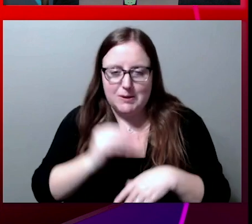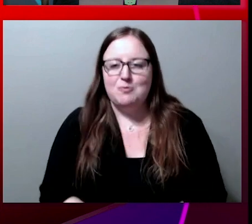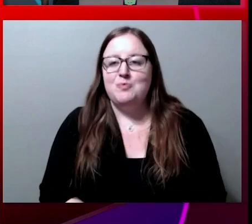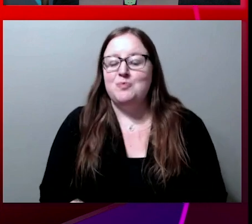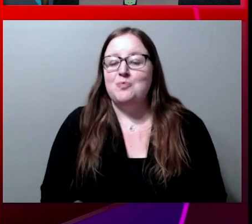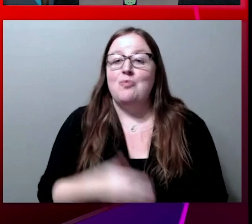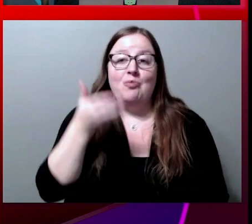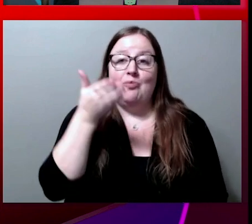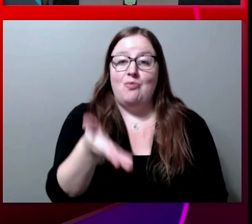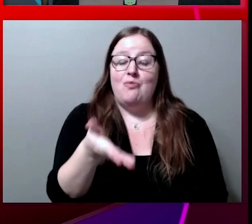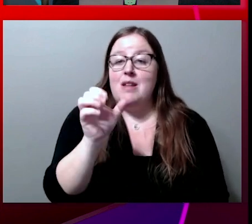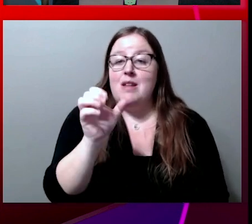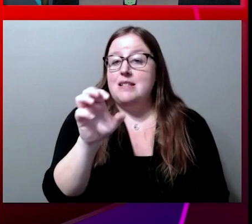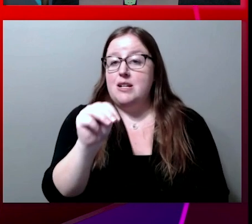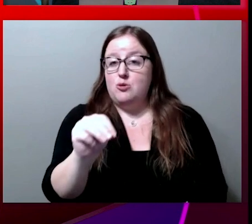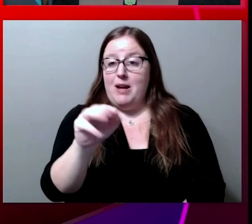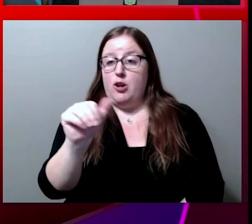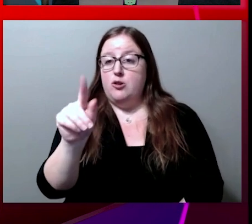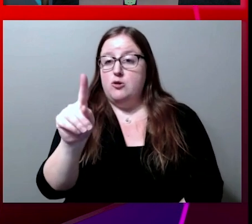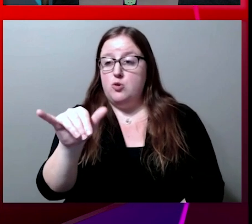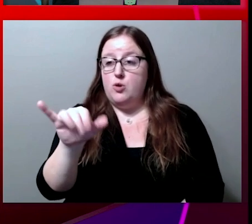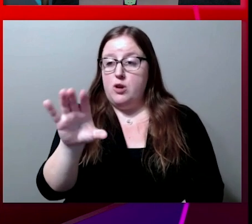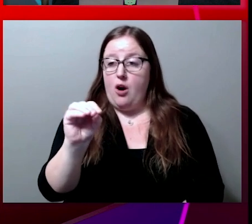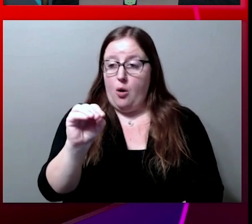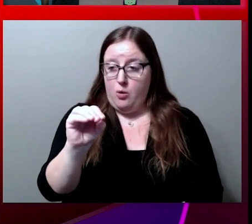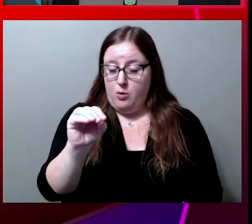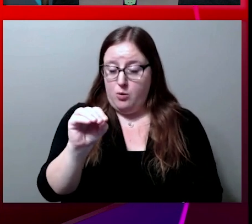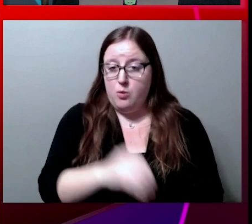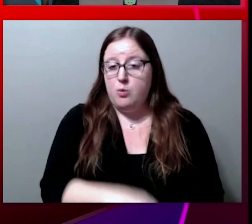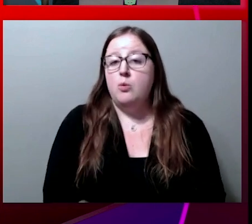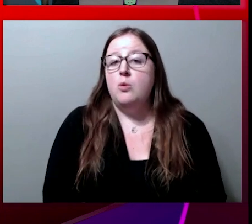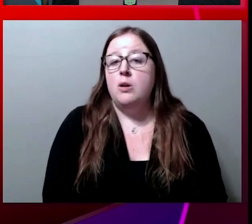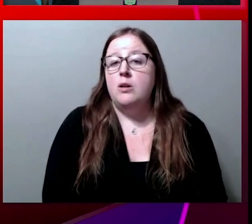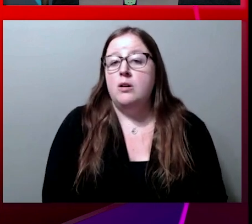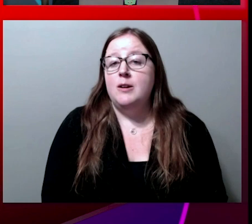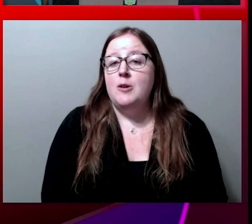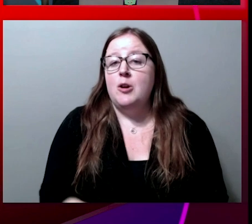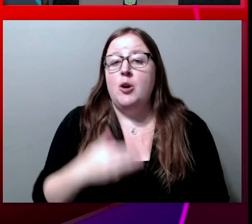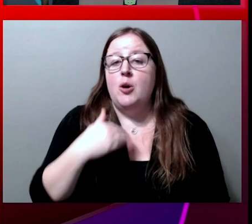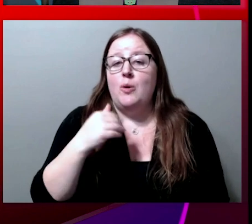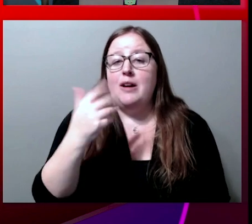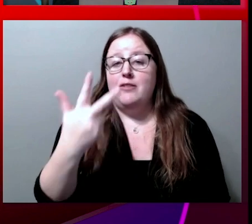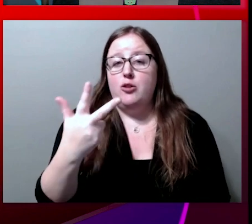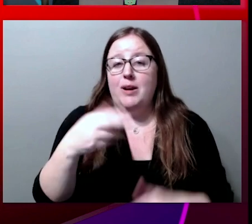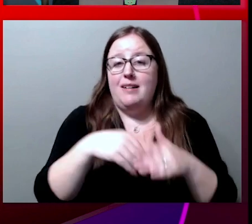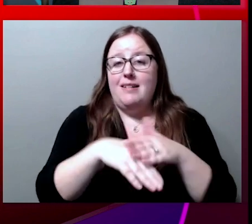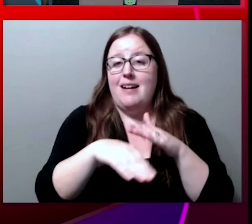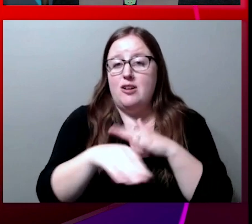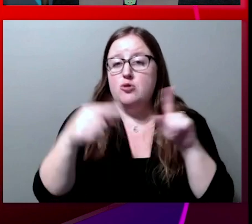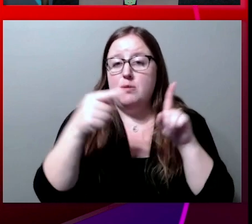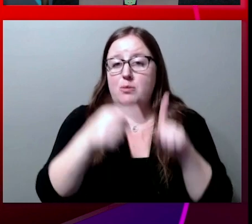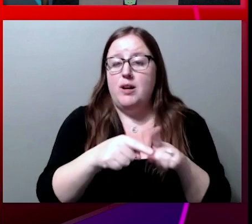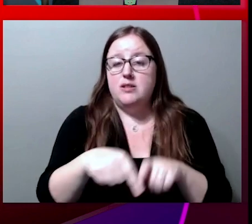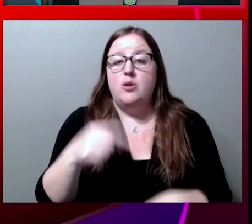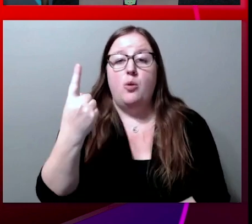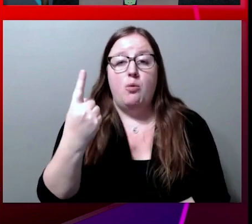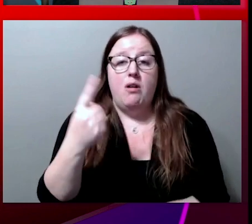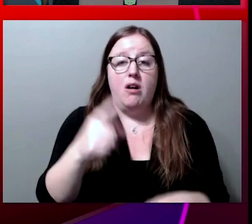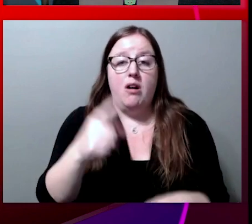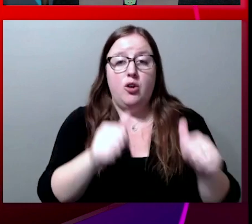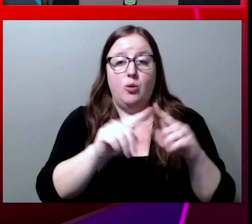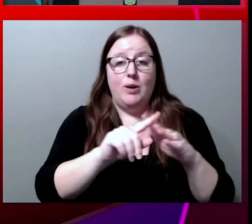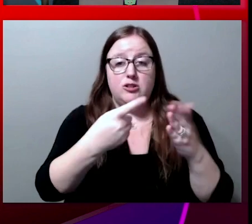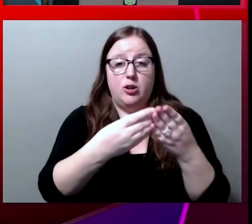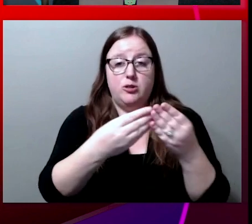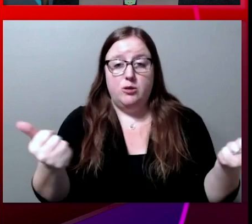of the SageMaker Studio. And here we have 3 entry points. One is the Quick Start